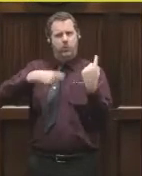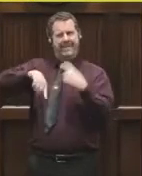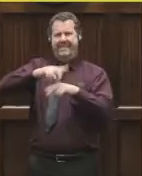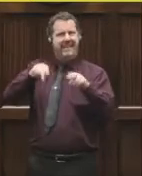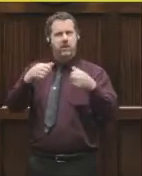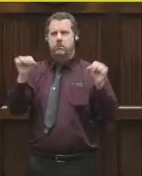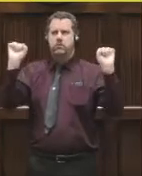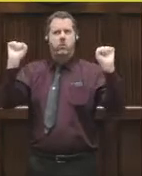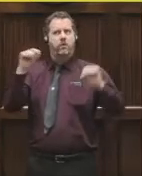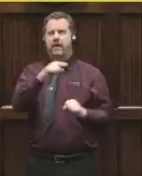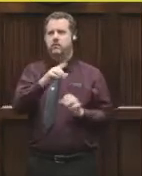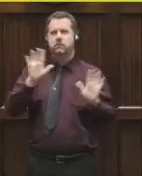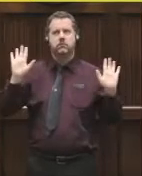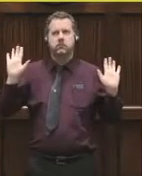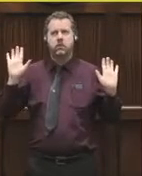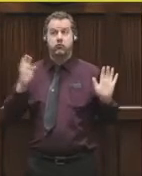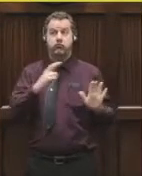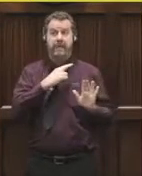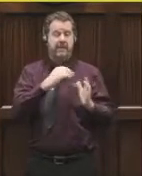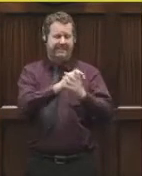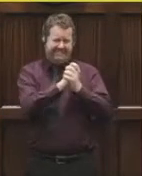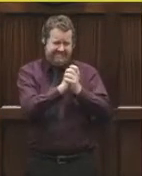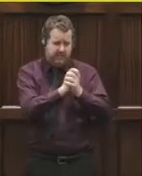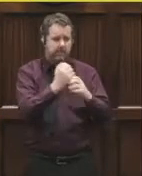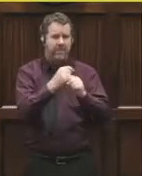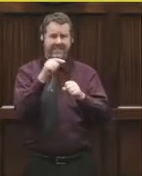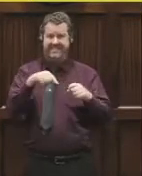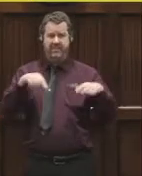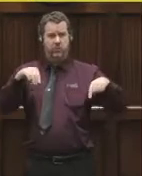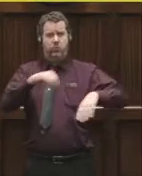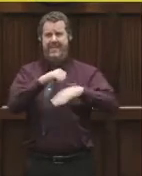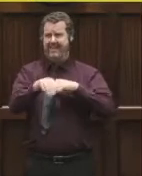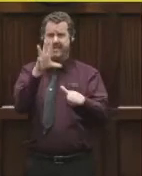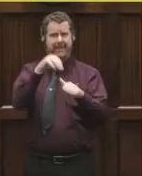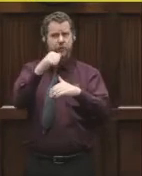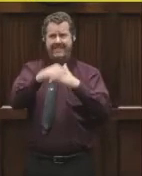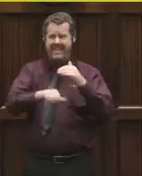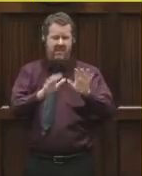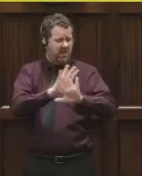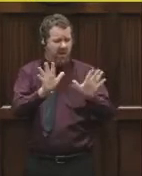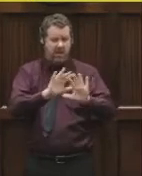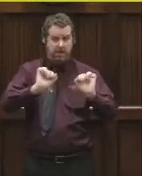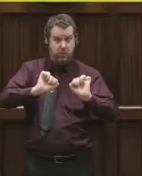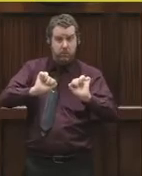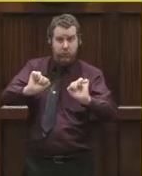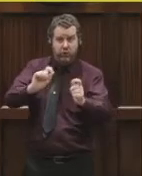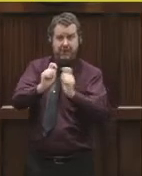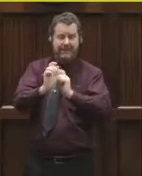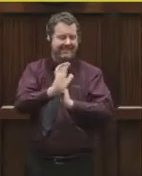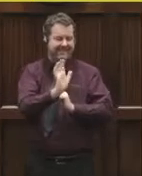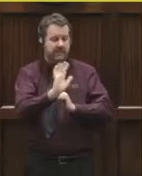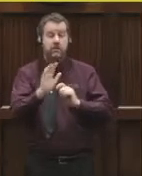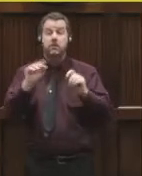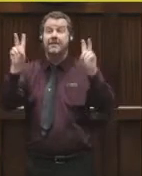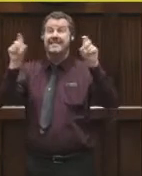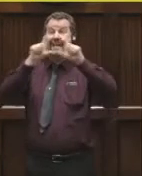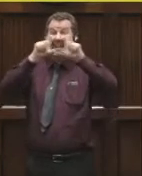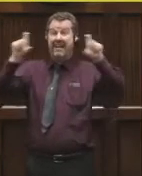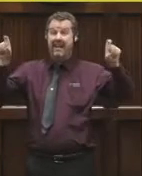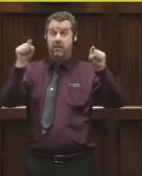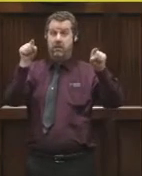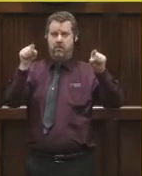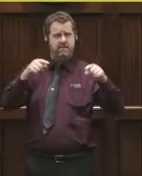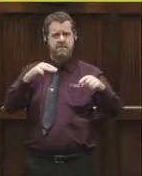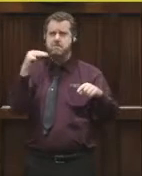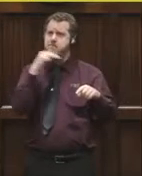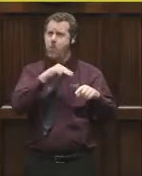support this, and I really implore you on this very special day, Minister, not to push this amendment. The title of the bill is of great